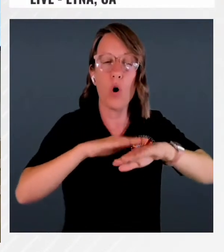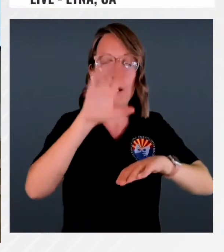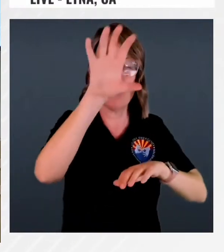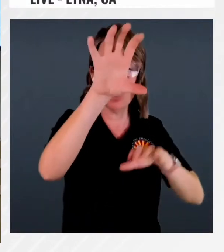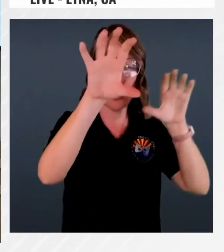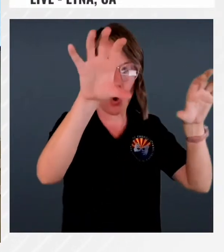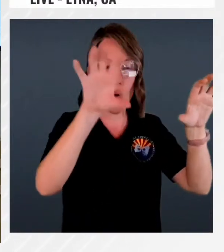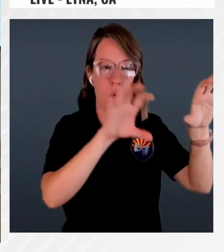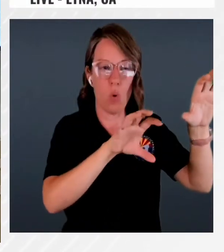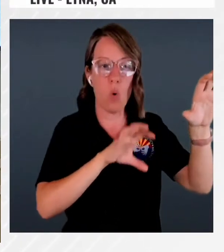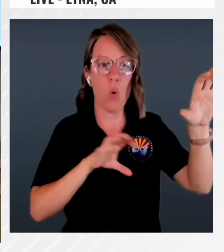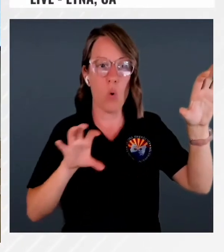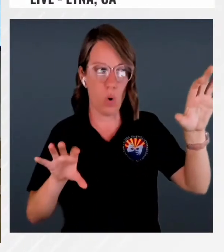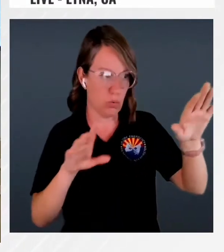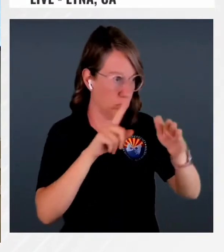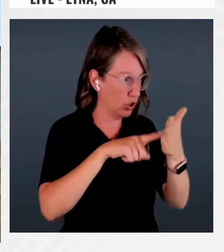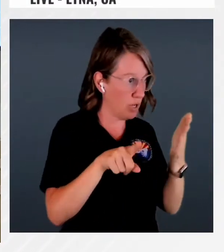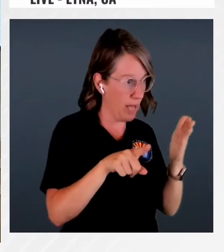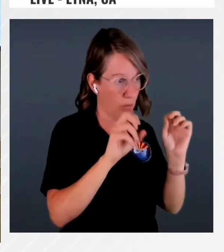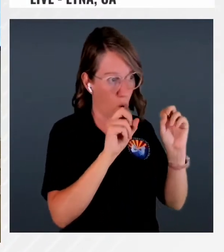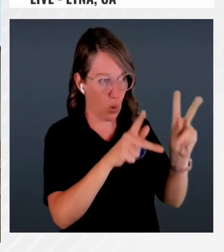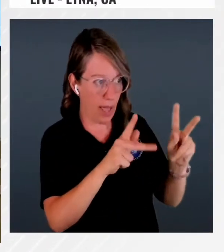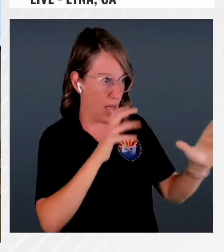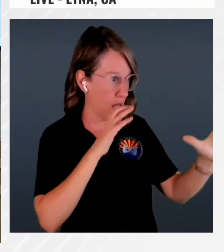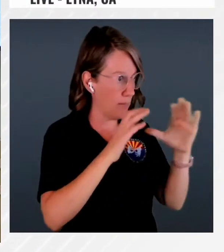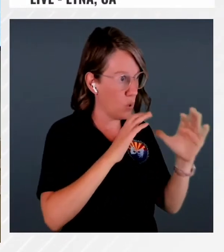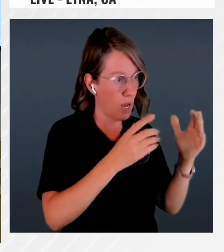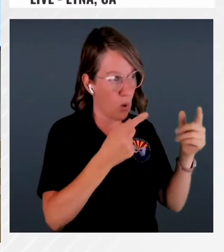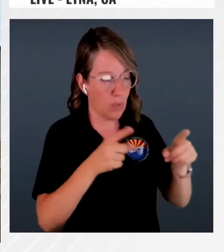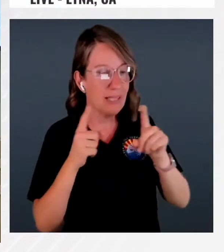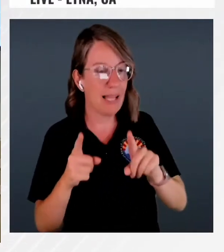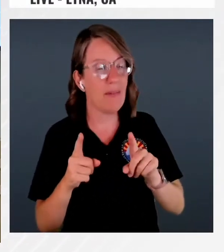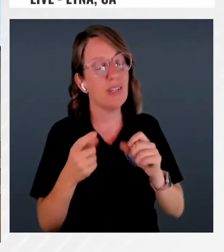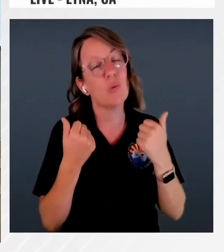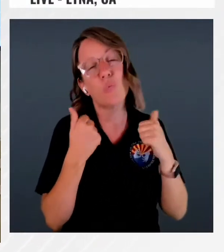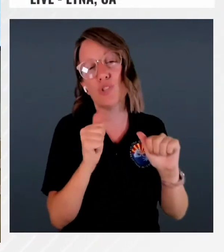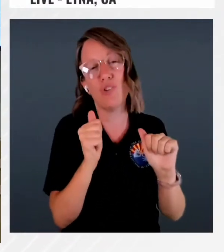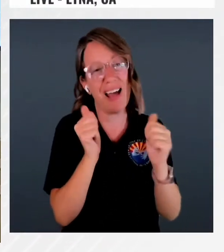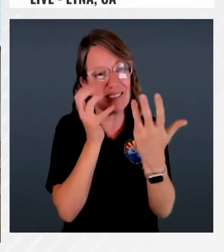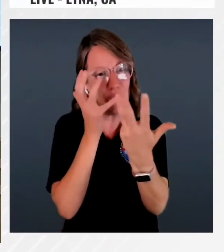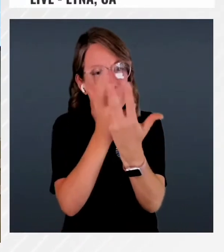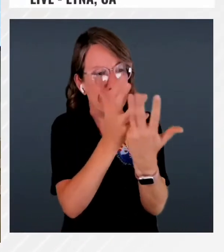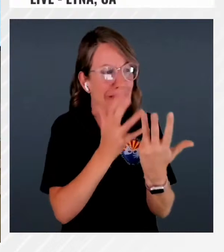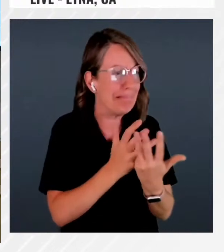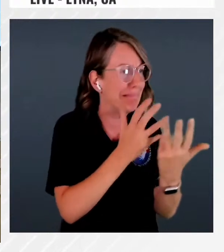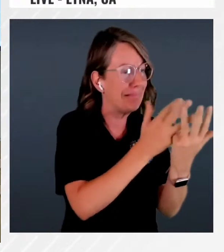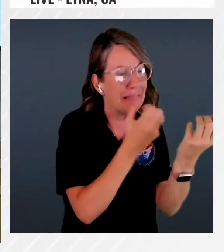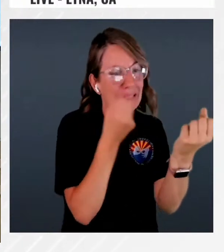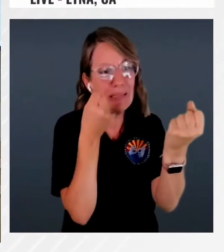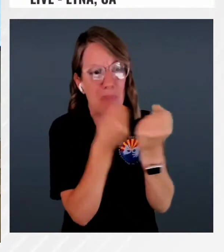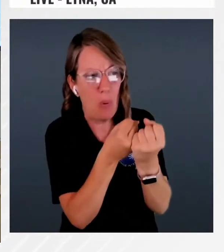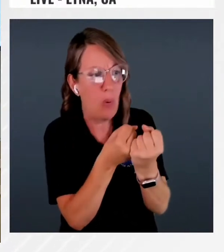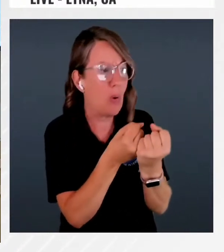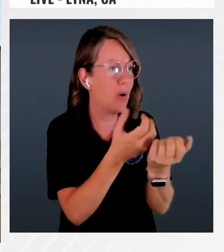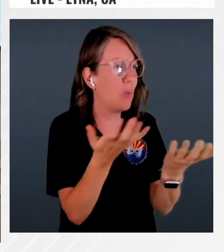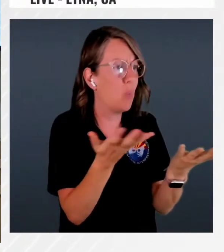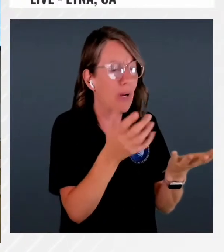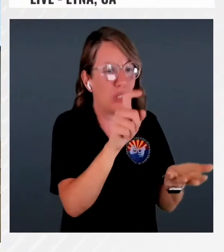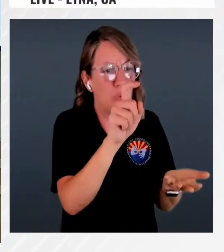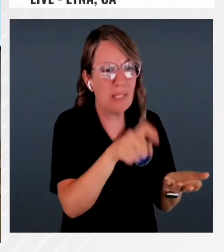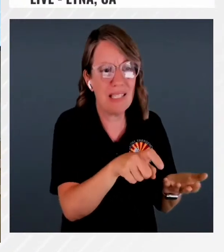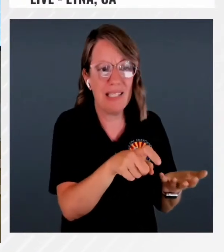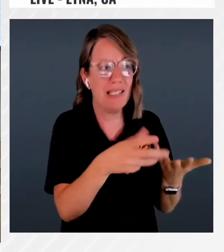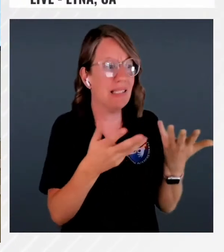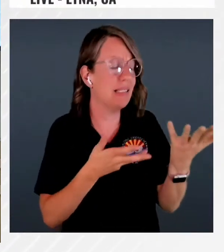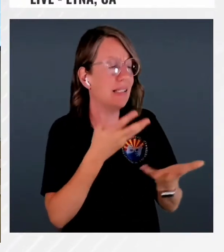to accommodate people during this difficult time. And so we really want to be there. We want to meet you in the moment that we're having, and